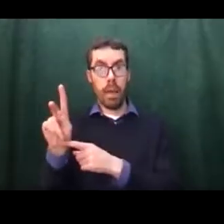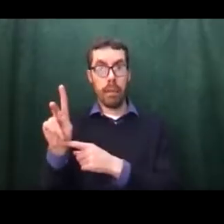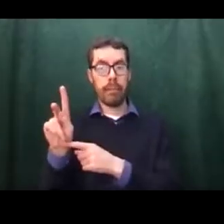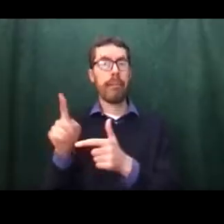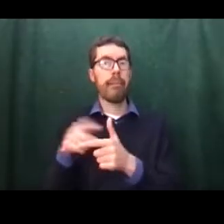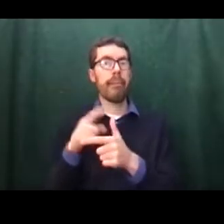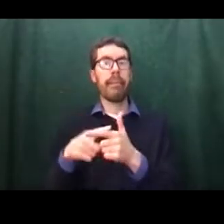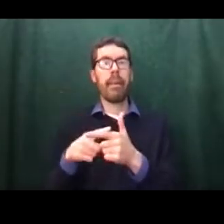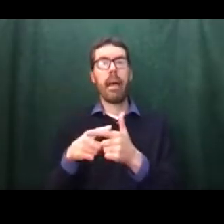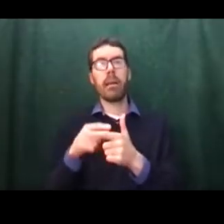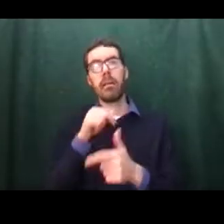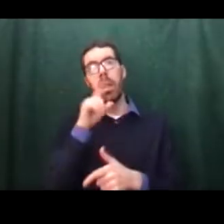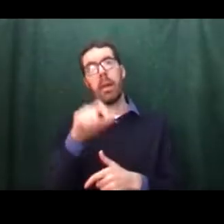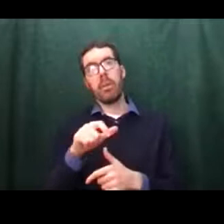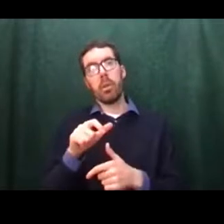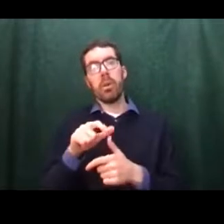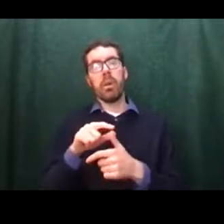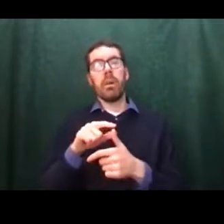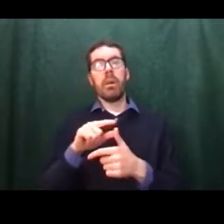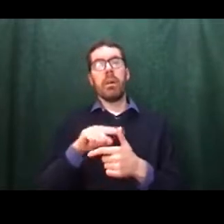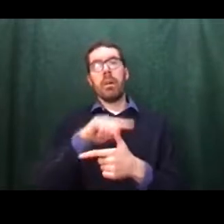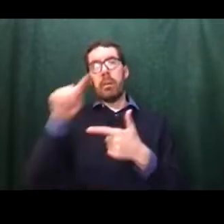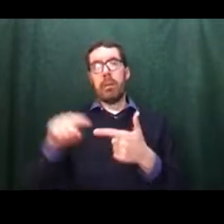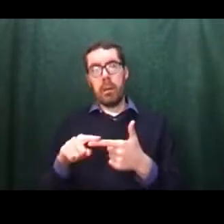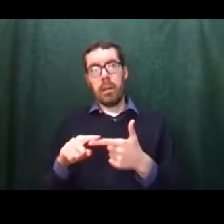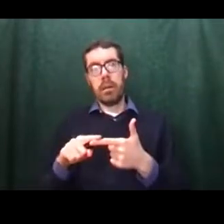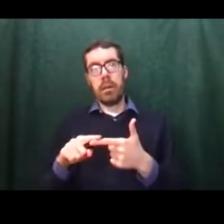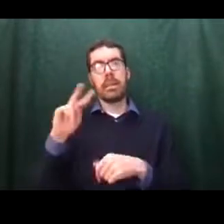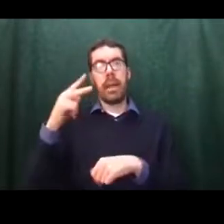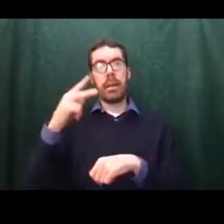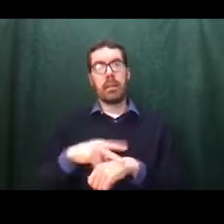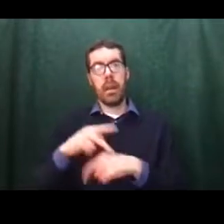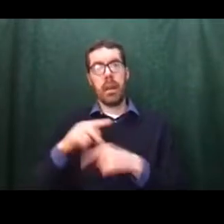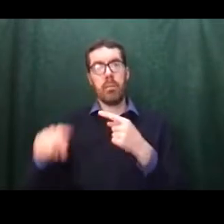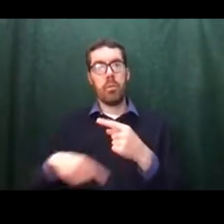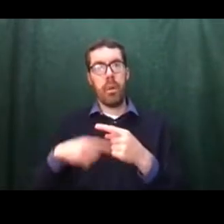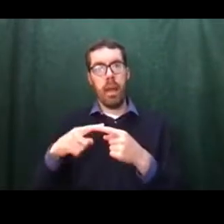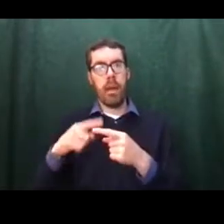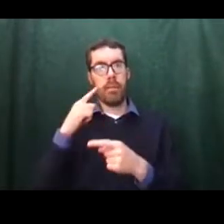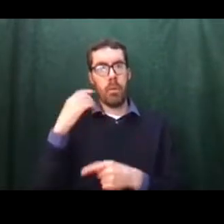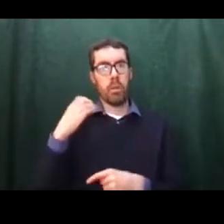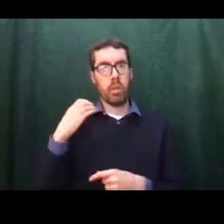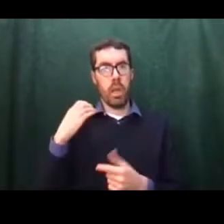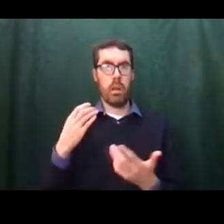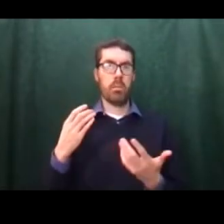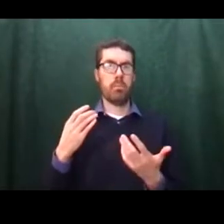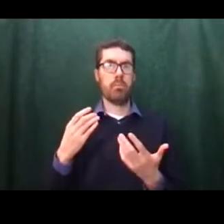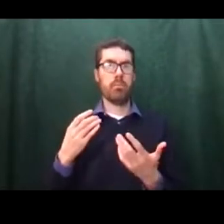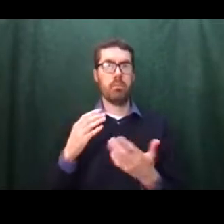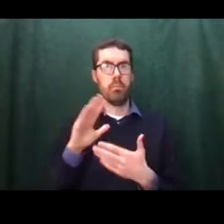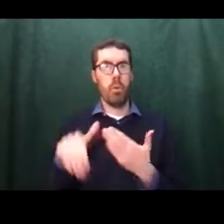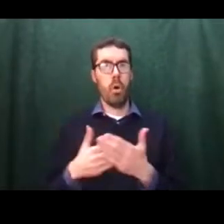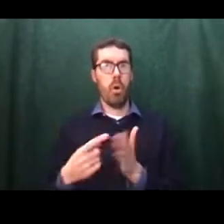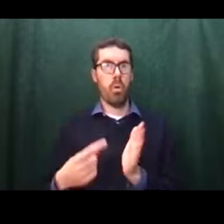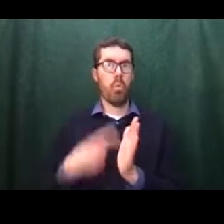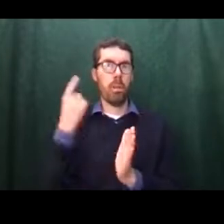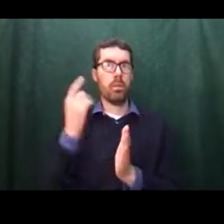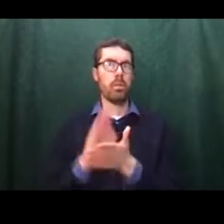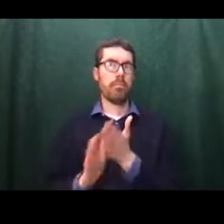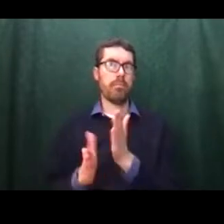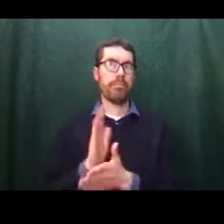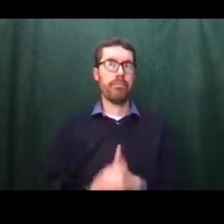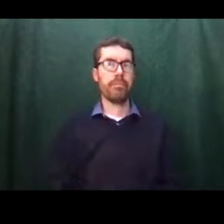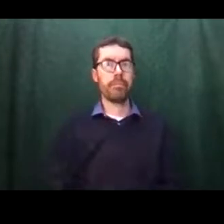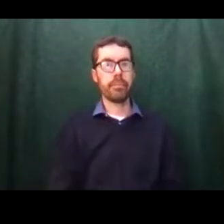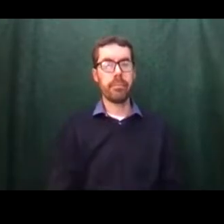don't have to go through that process, the second process of voting for the chair. It's, it can be done all at once.